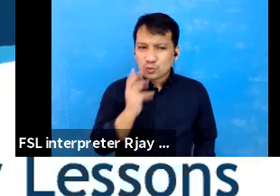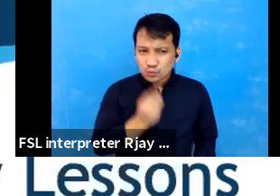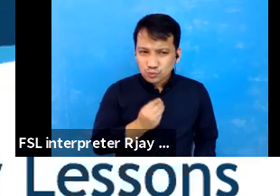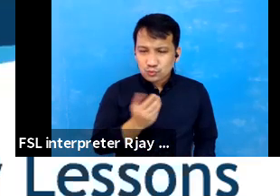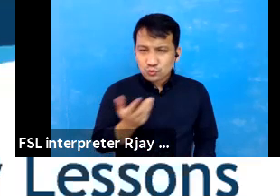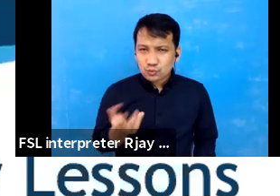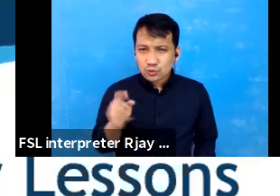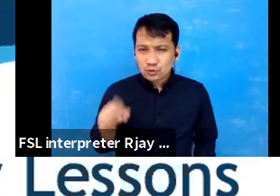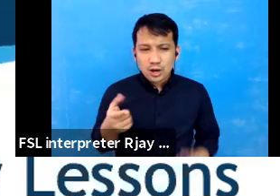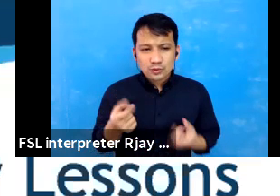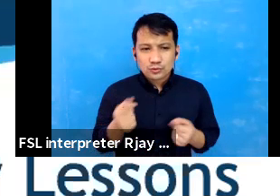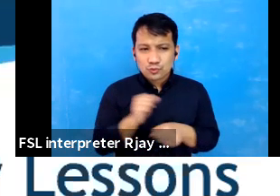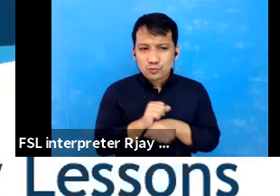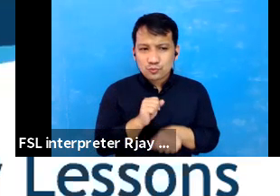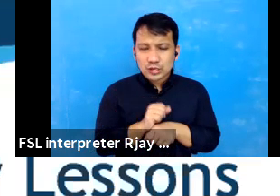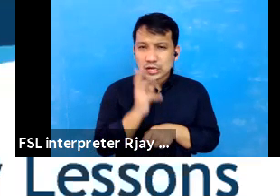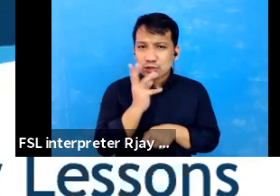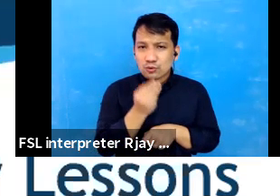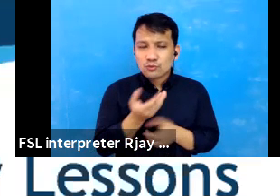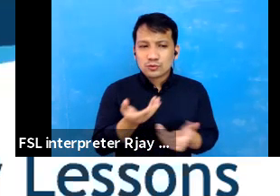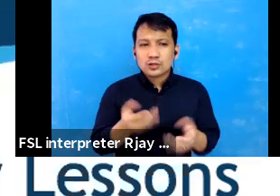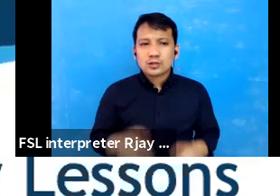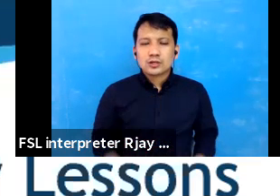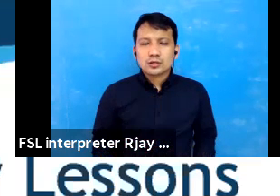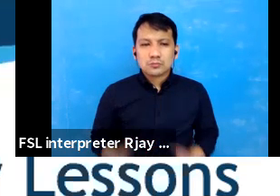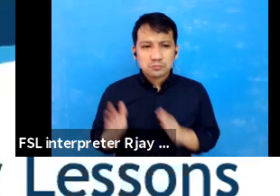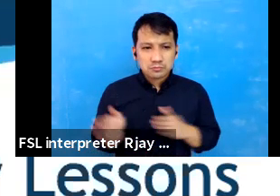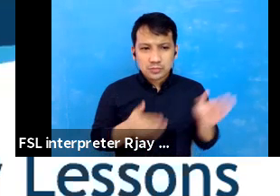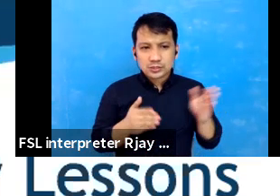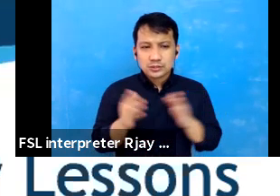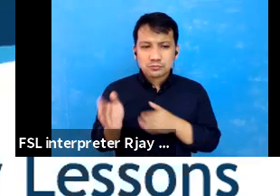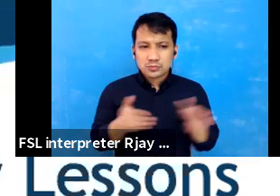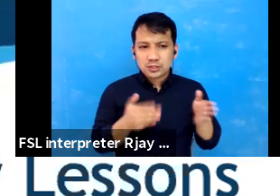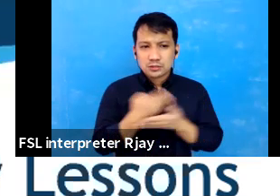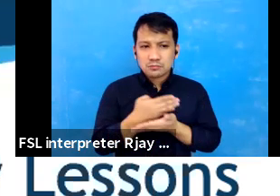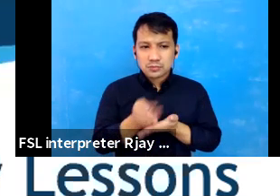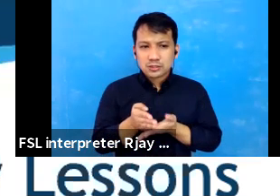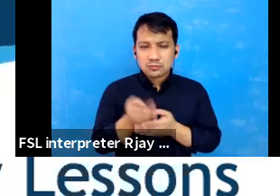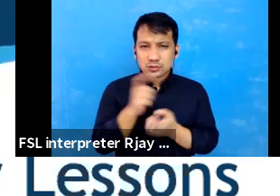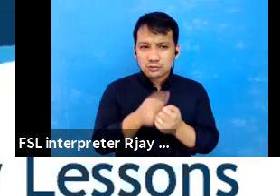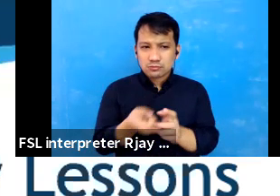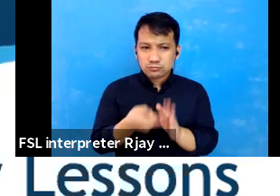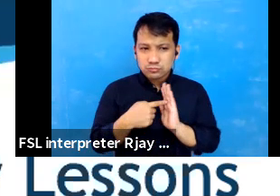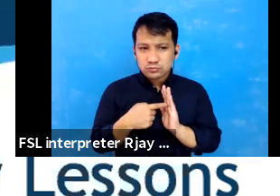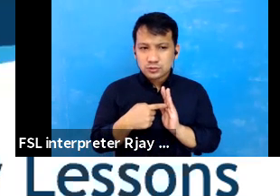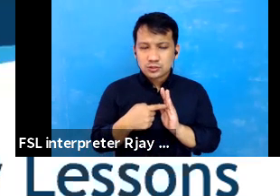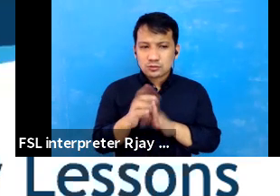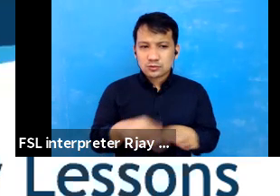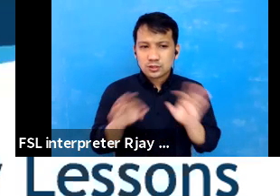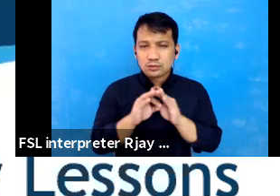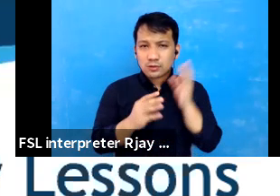able to do their work well. Budgeting and planning also requires accurate and up-to-date